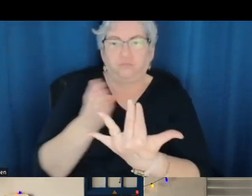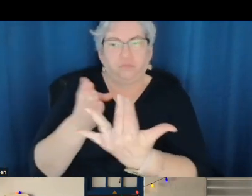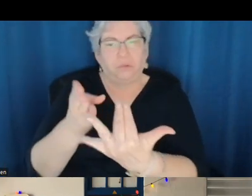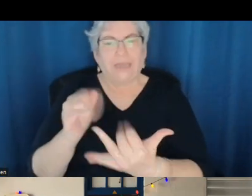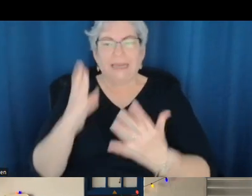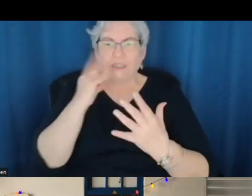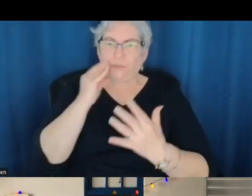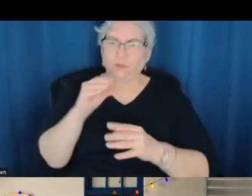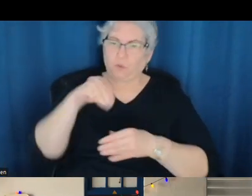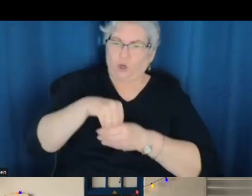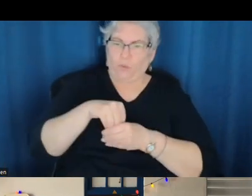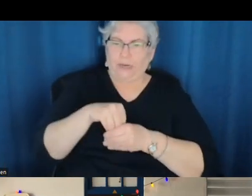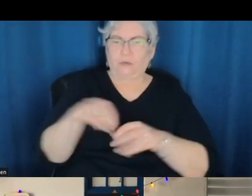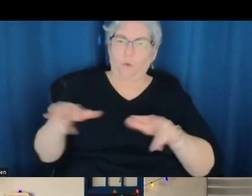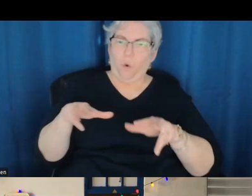from within.